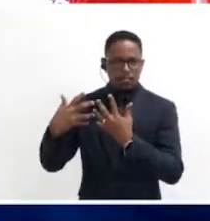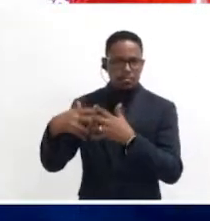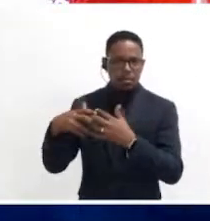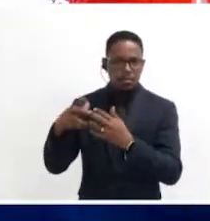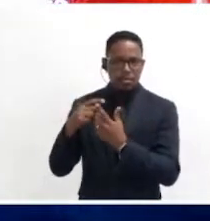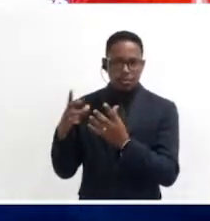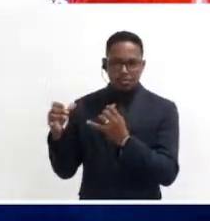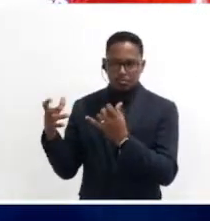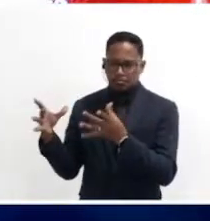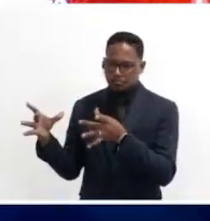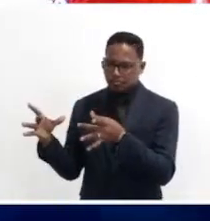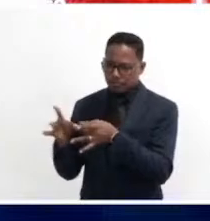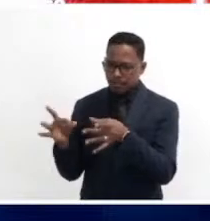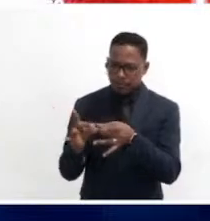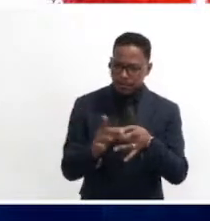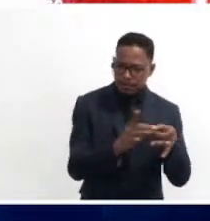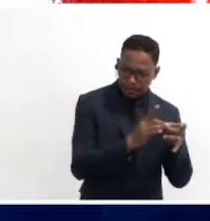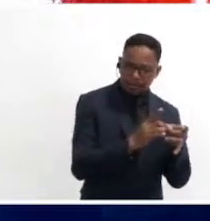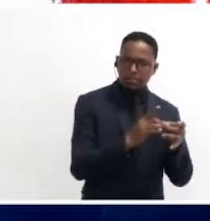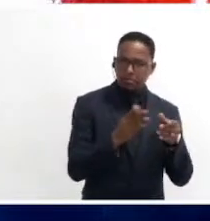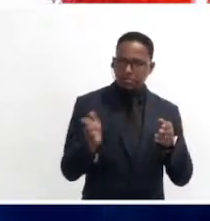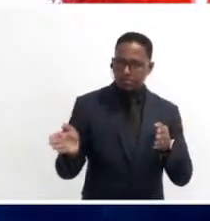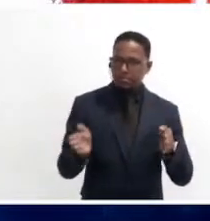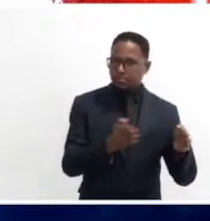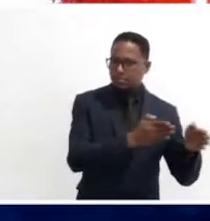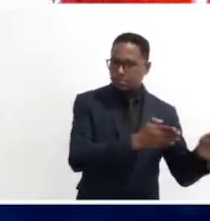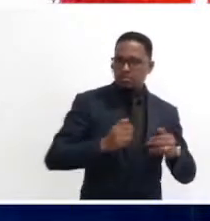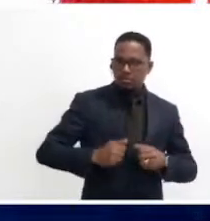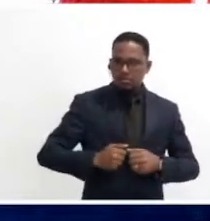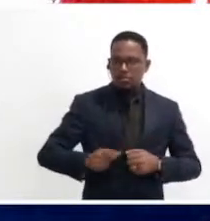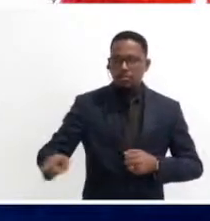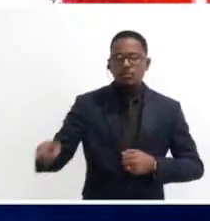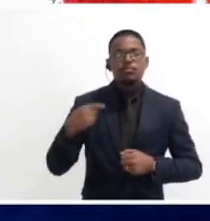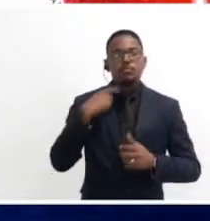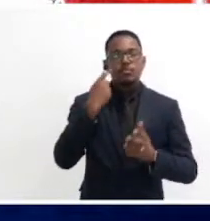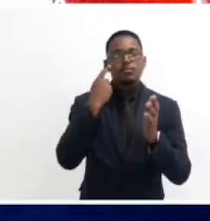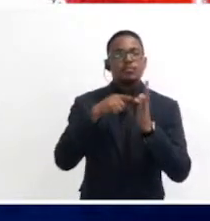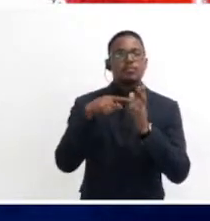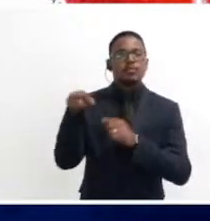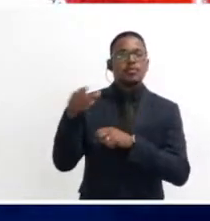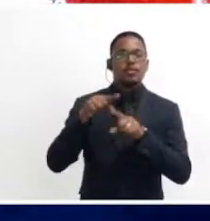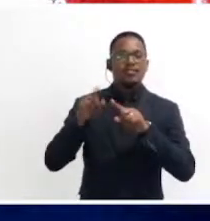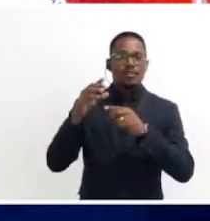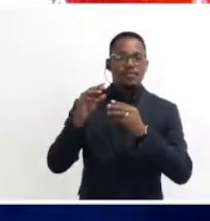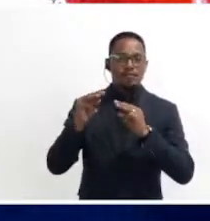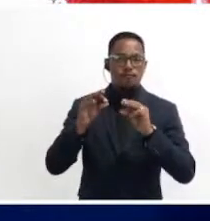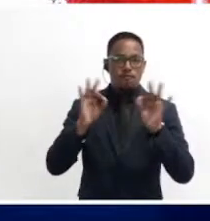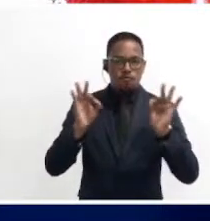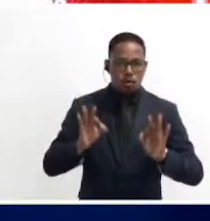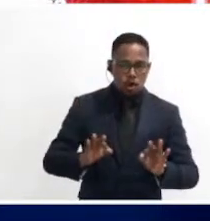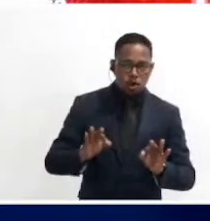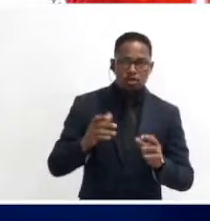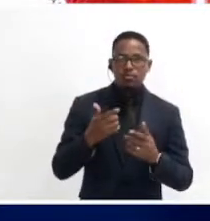So there's different types of wire bonding, ultrasonic wedge bonding or thermosonic ball bonding.